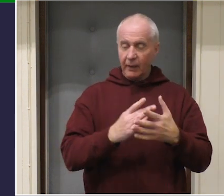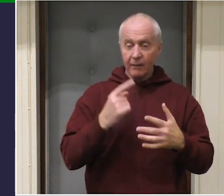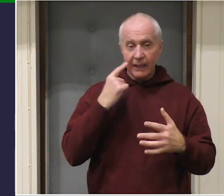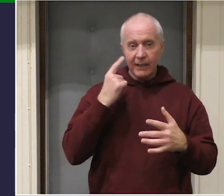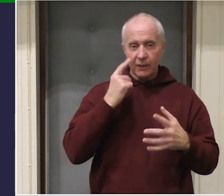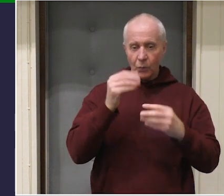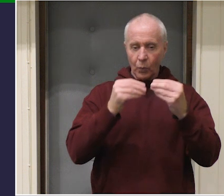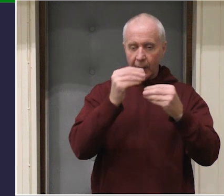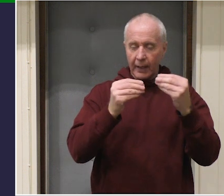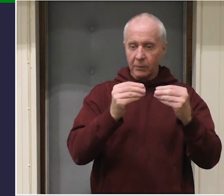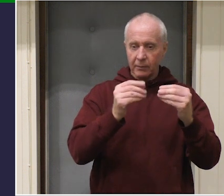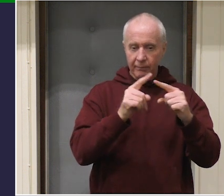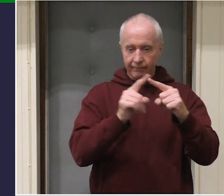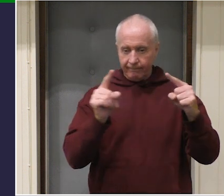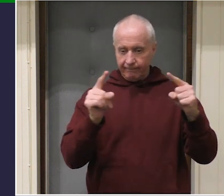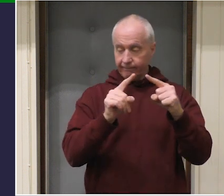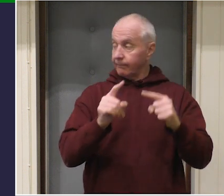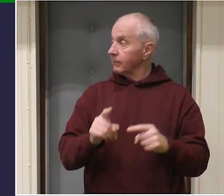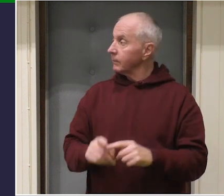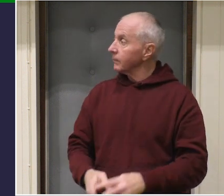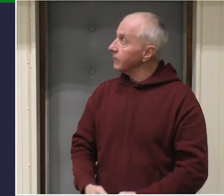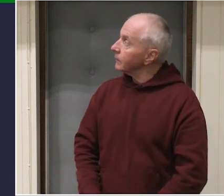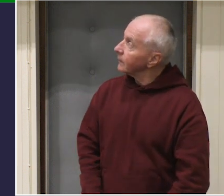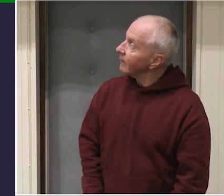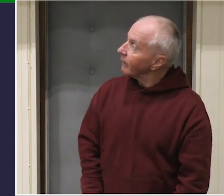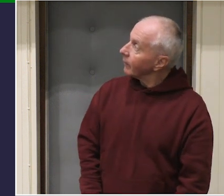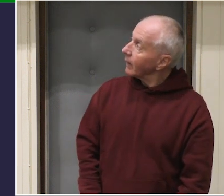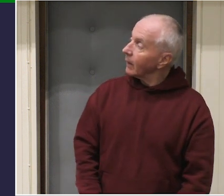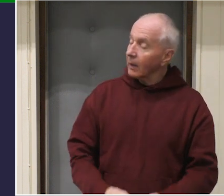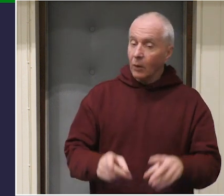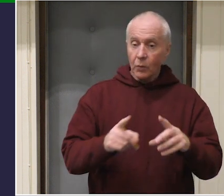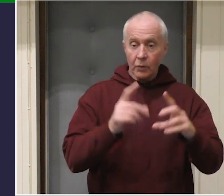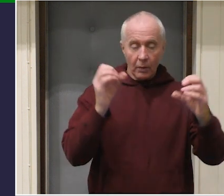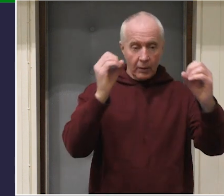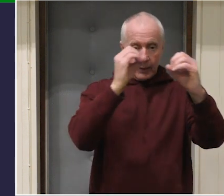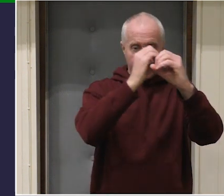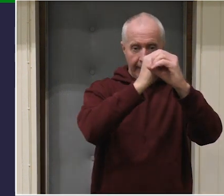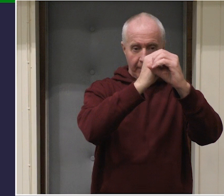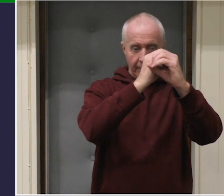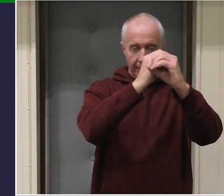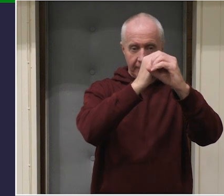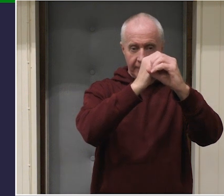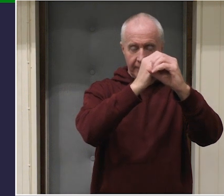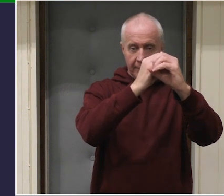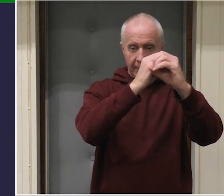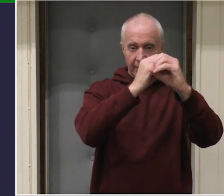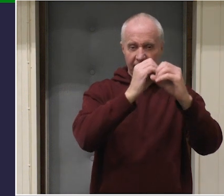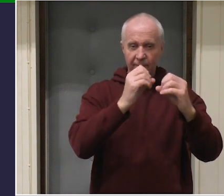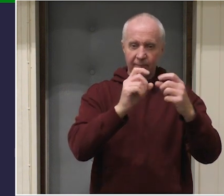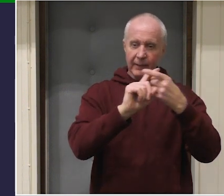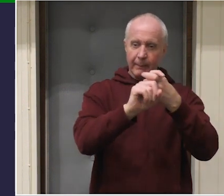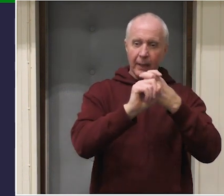do. I can also say that these eclipse lengths here depend on how big the stars